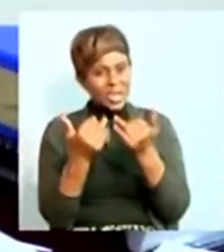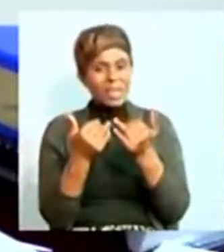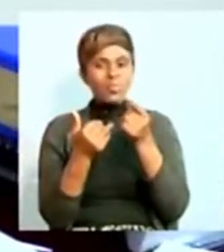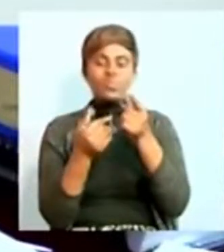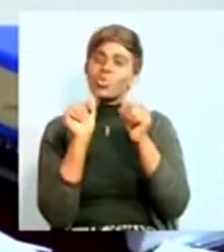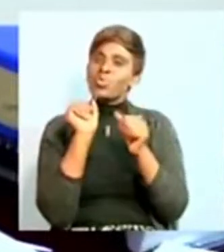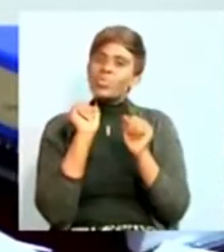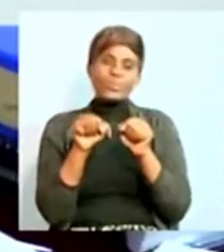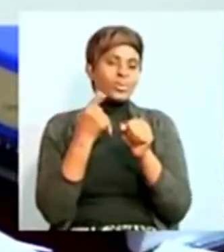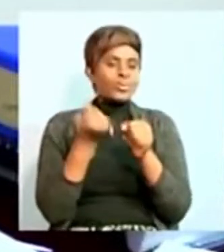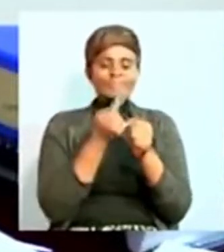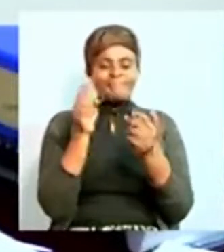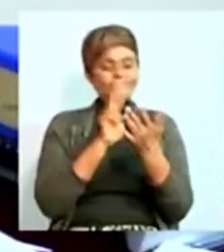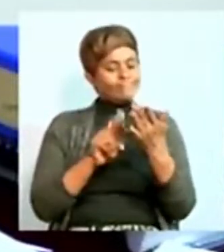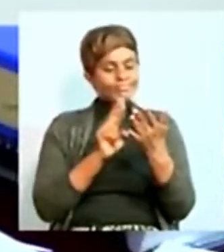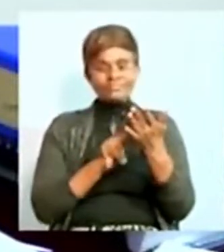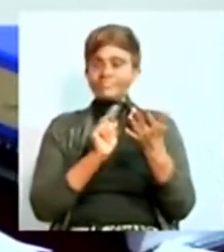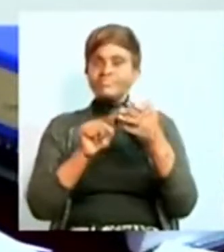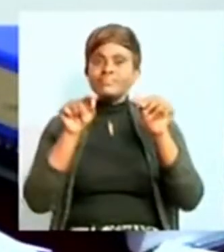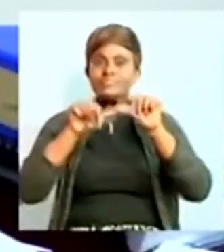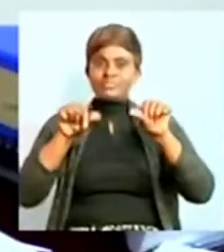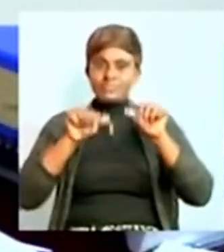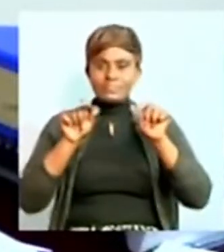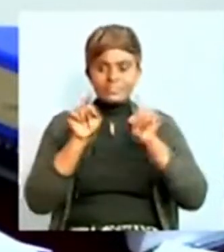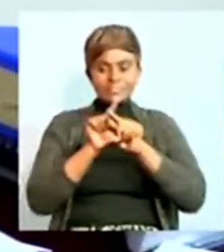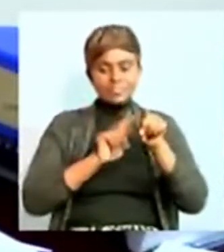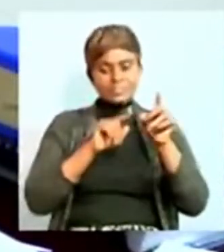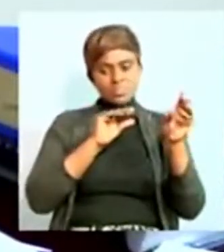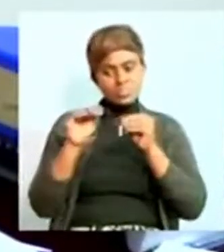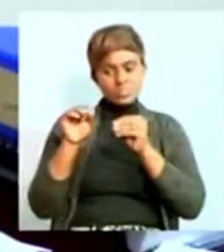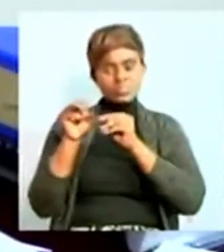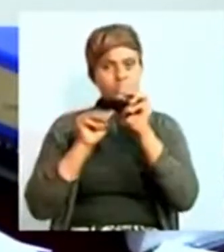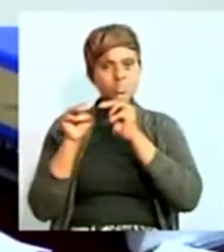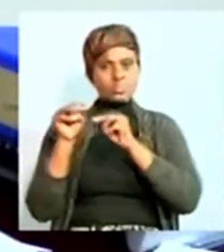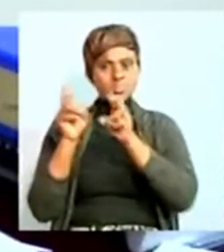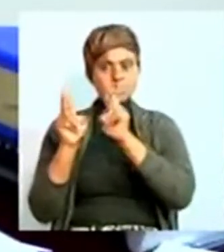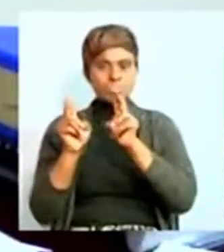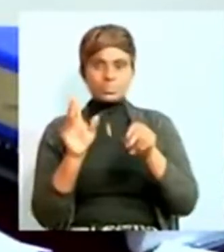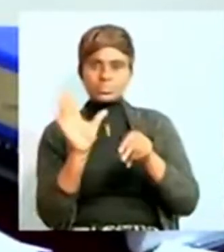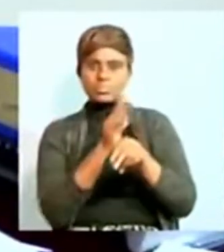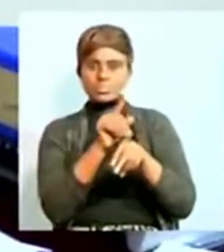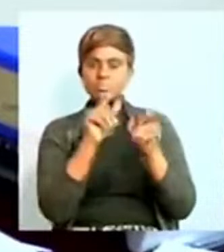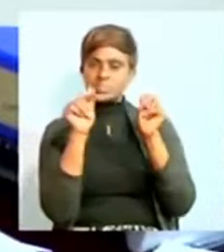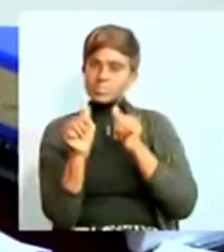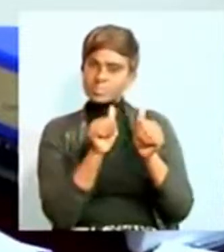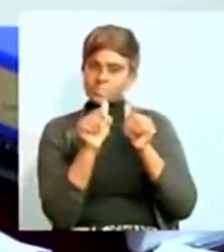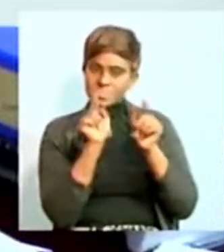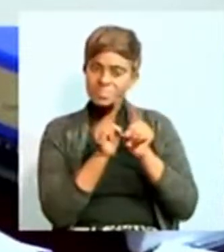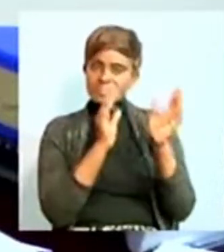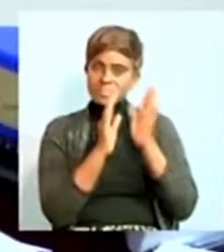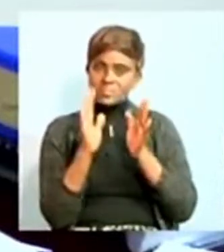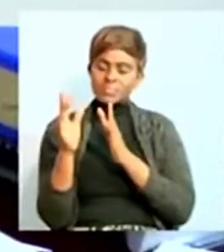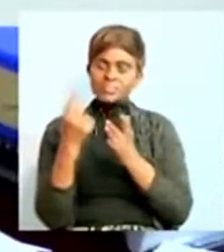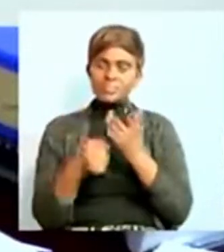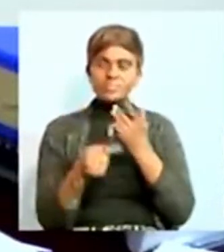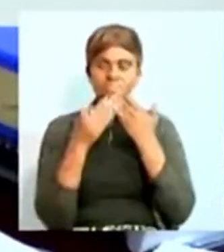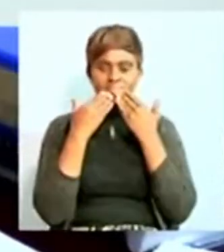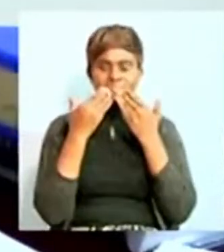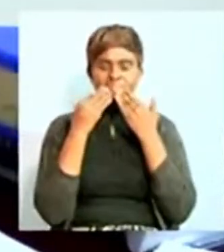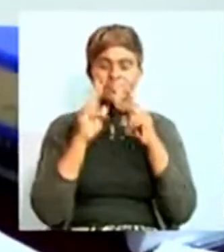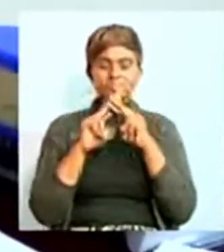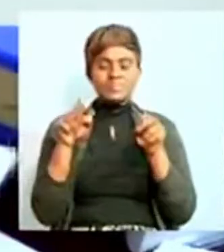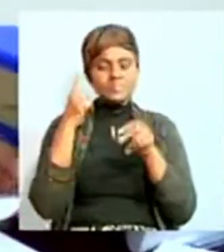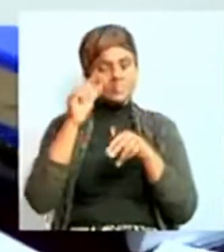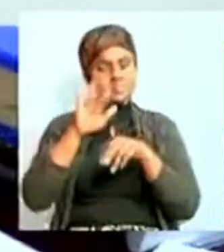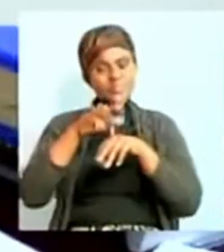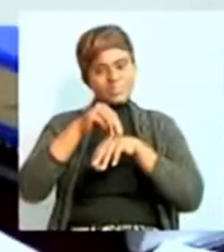you can read the audit query, then go to the management response, action taken, and remedial measures. Thank you, Chair, for your